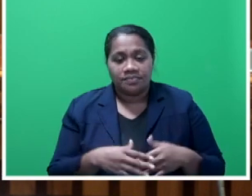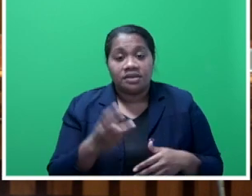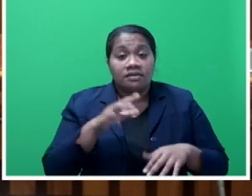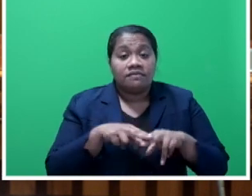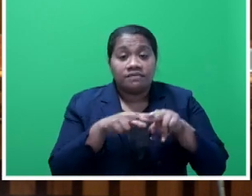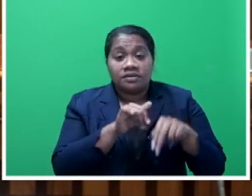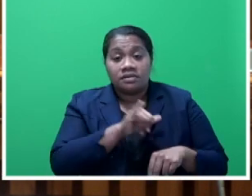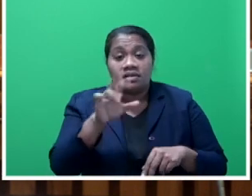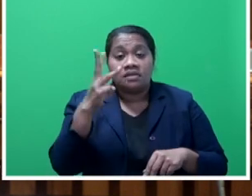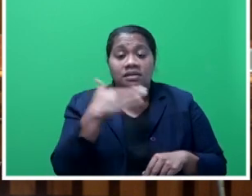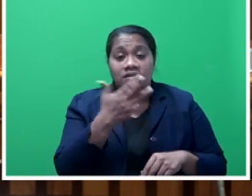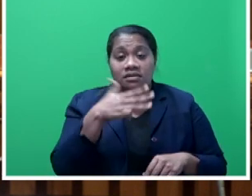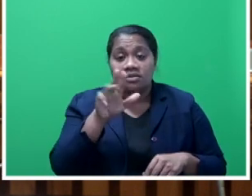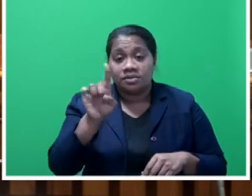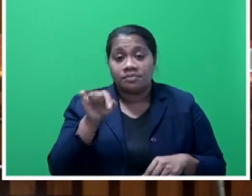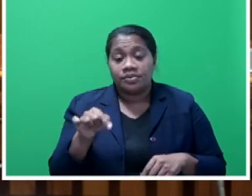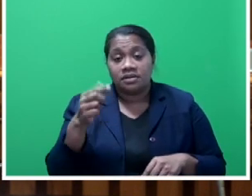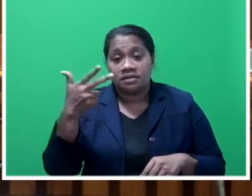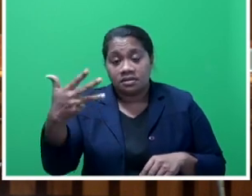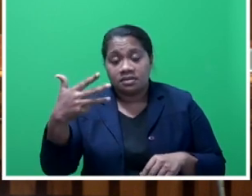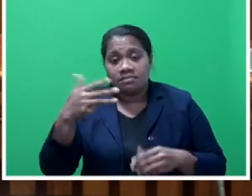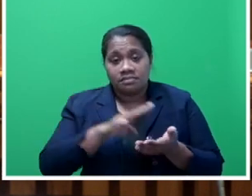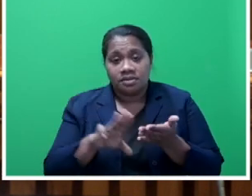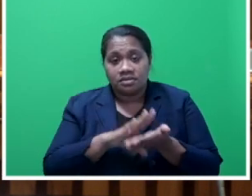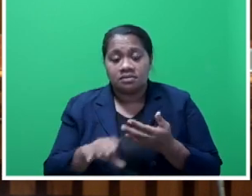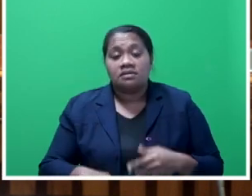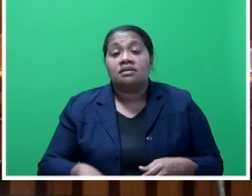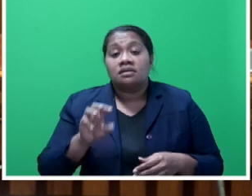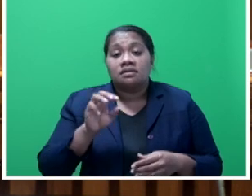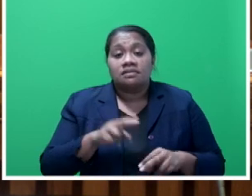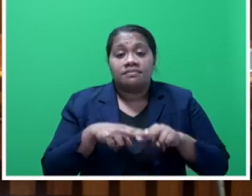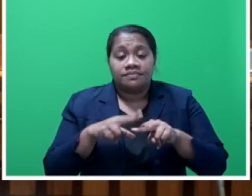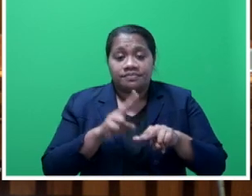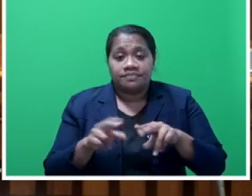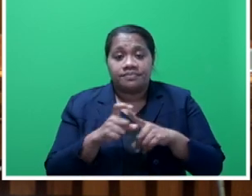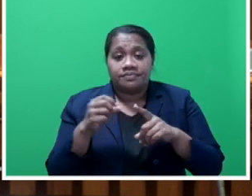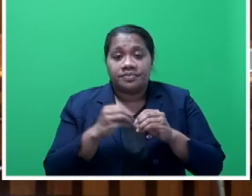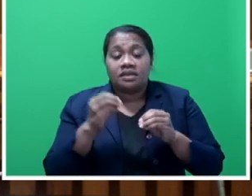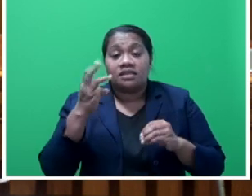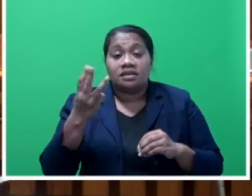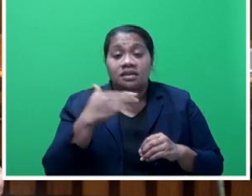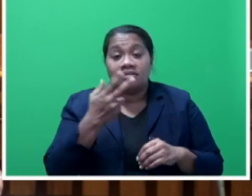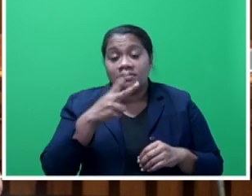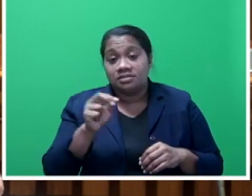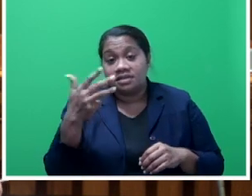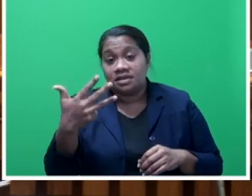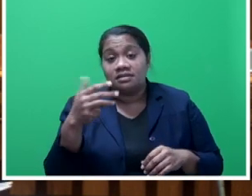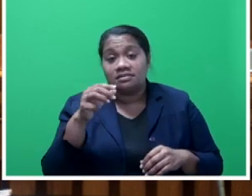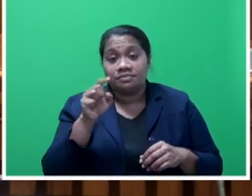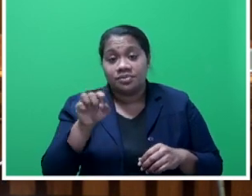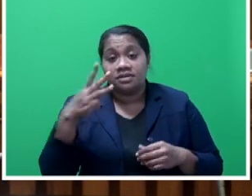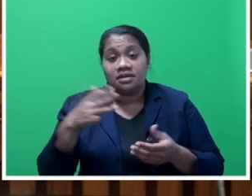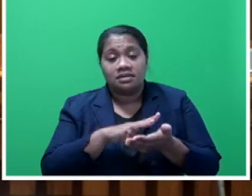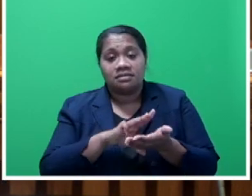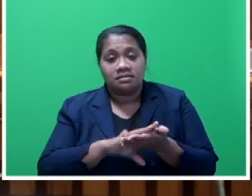$391.9 million. Fiji Development Bank, $329.5 million. Fiji Hardwood